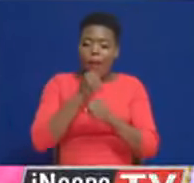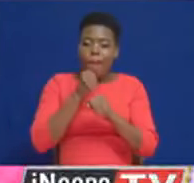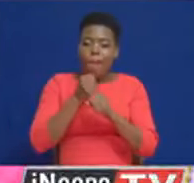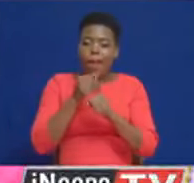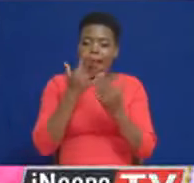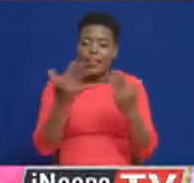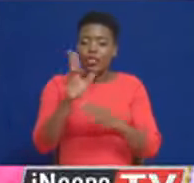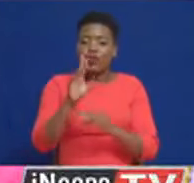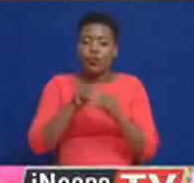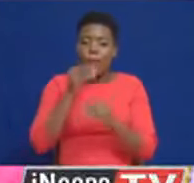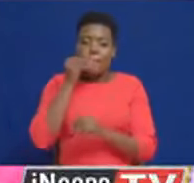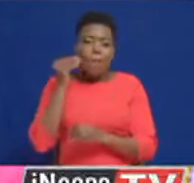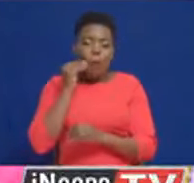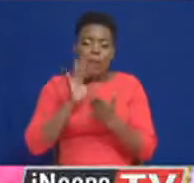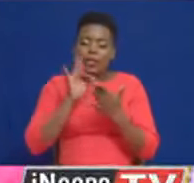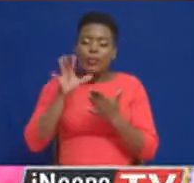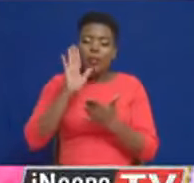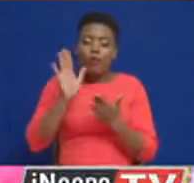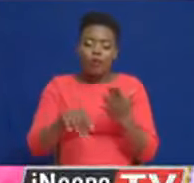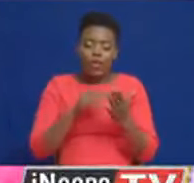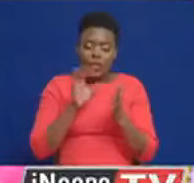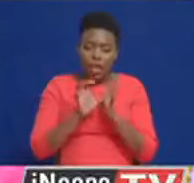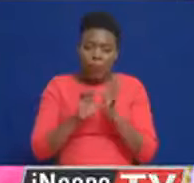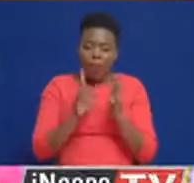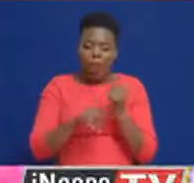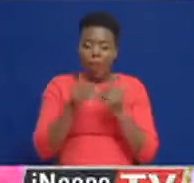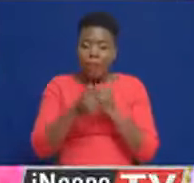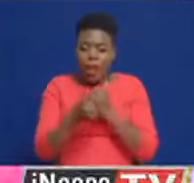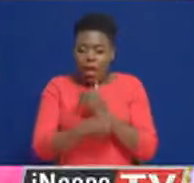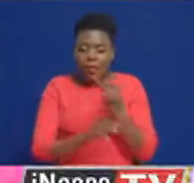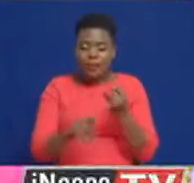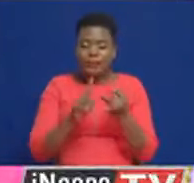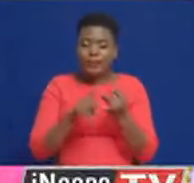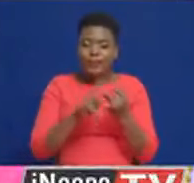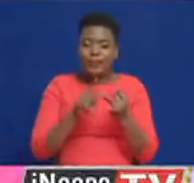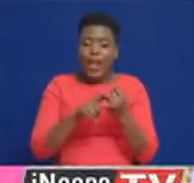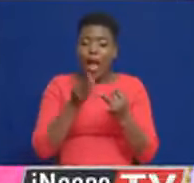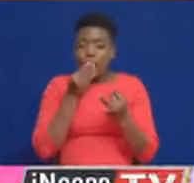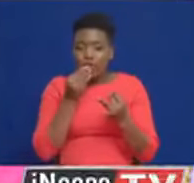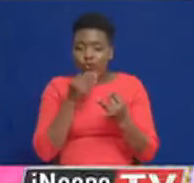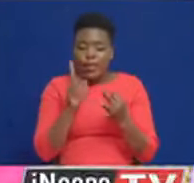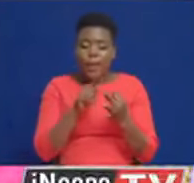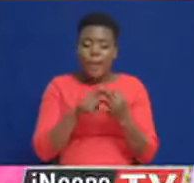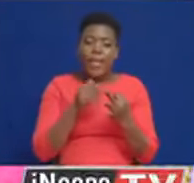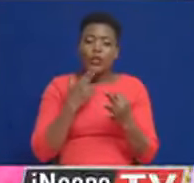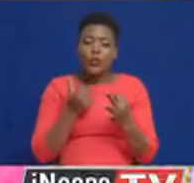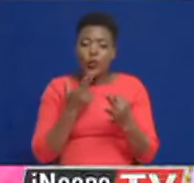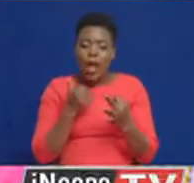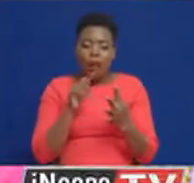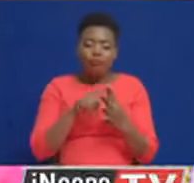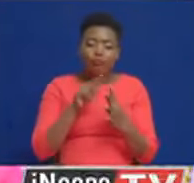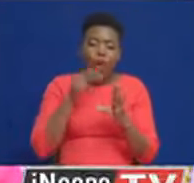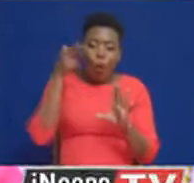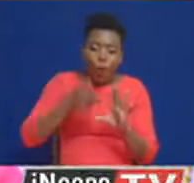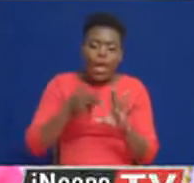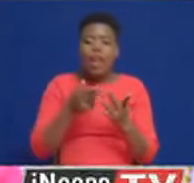items such as cooking oil, soap and bread. This will disproportionately affect the low-income families,